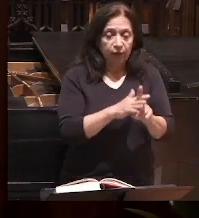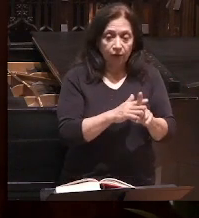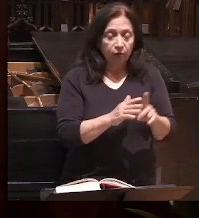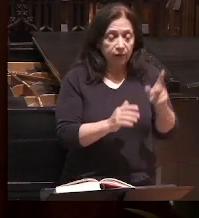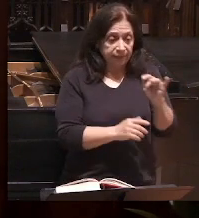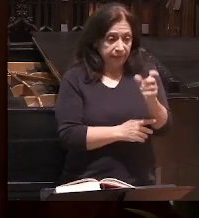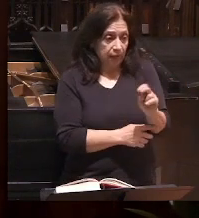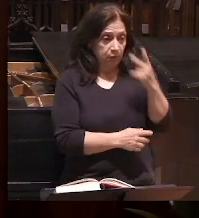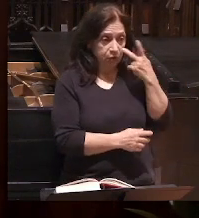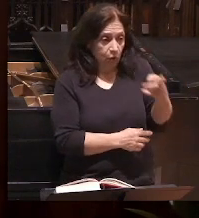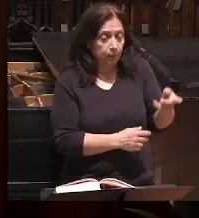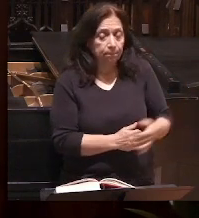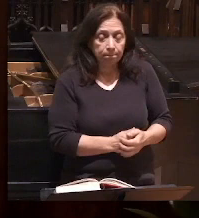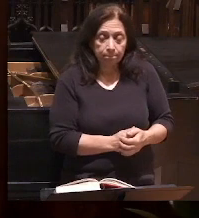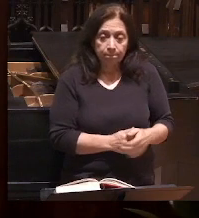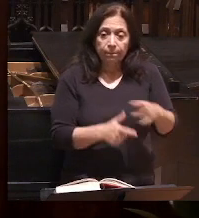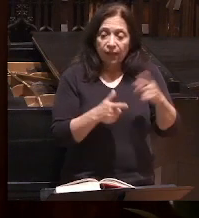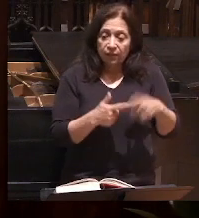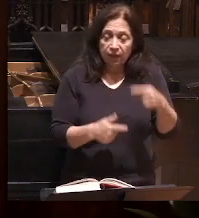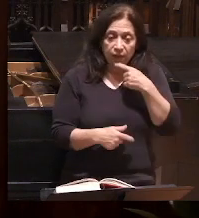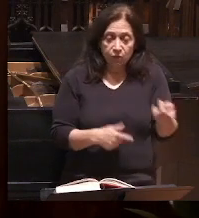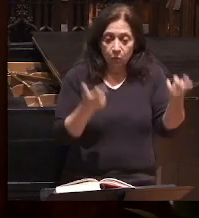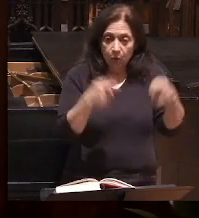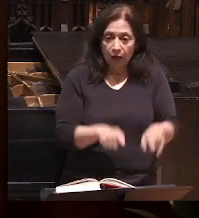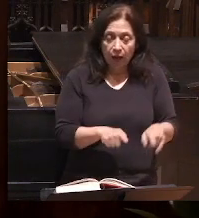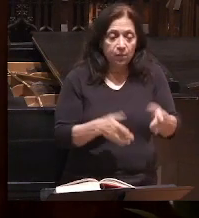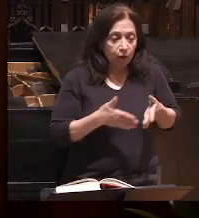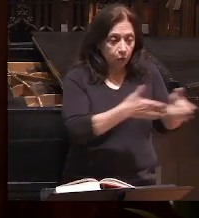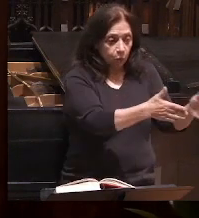Simon." Then they told what had happened on the